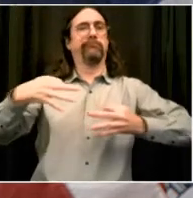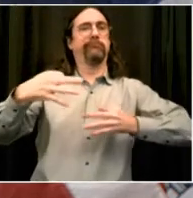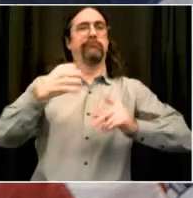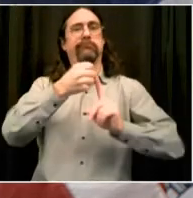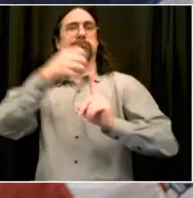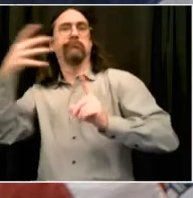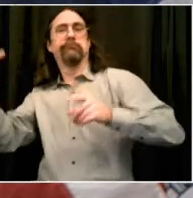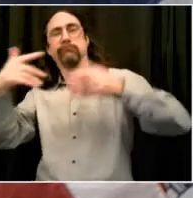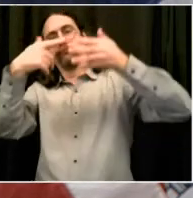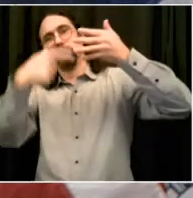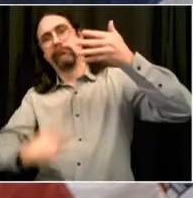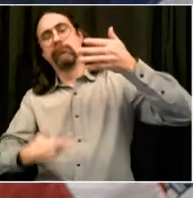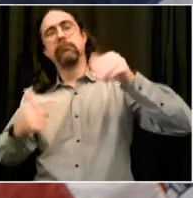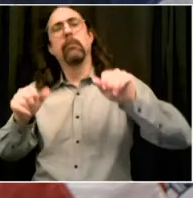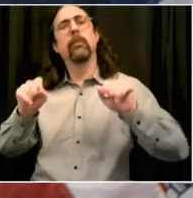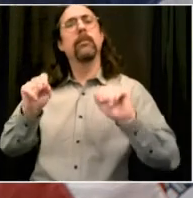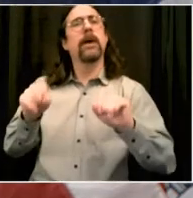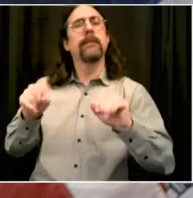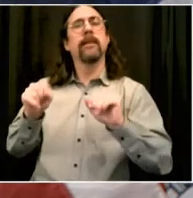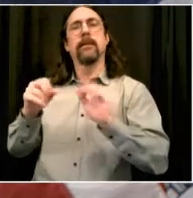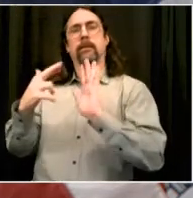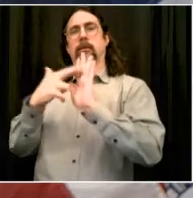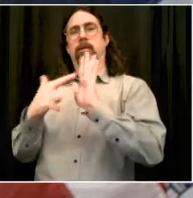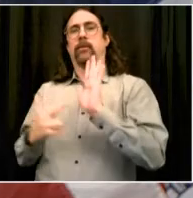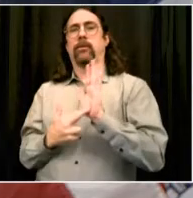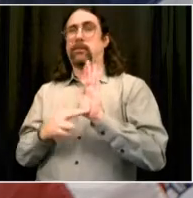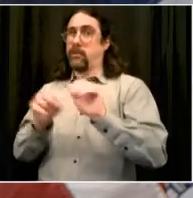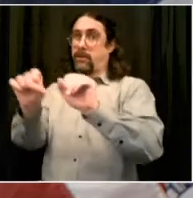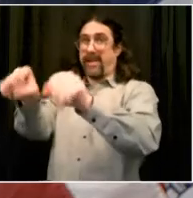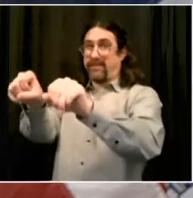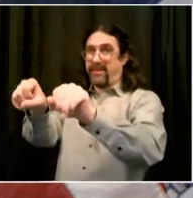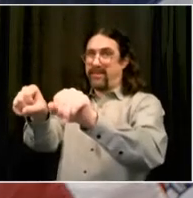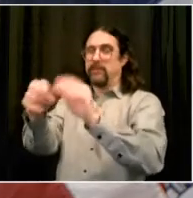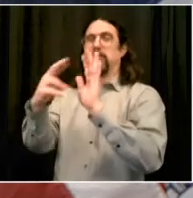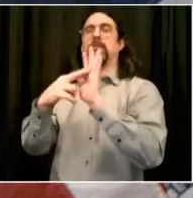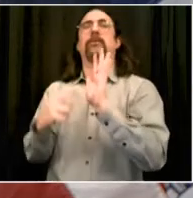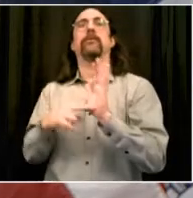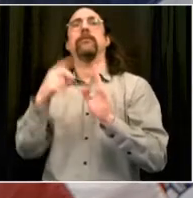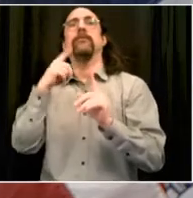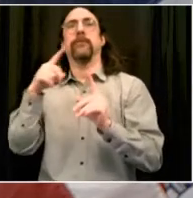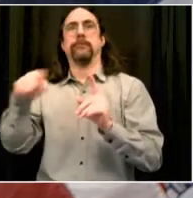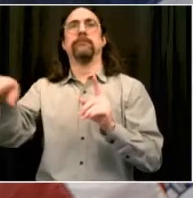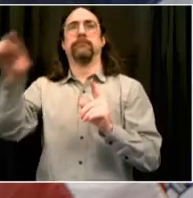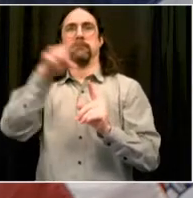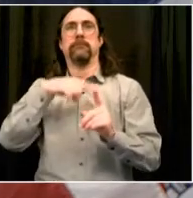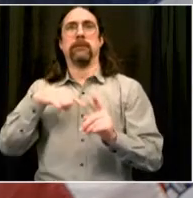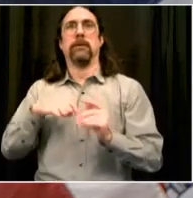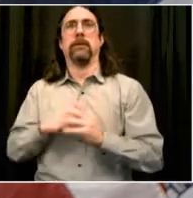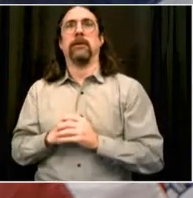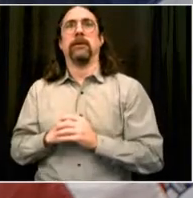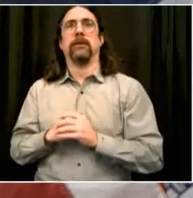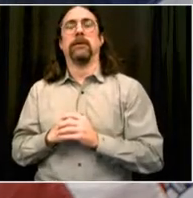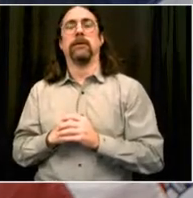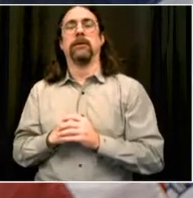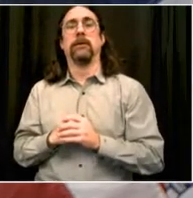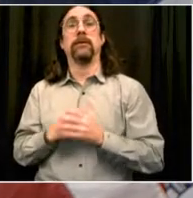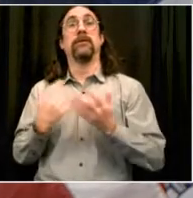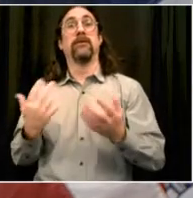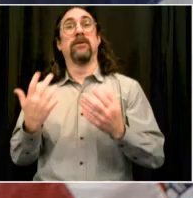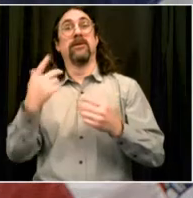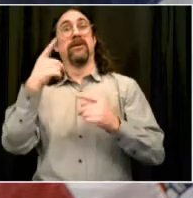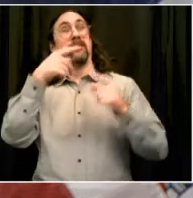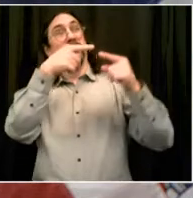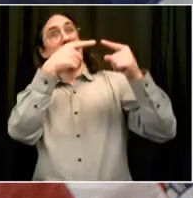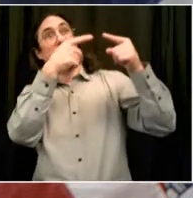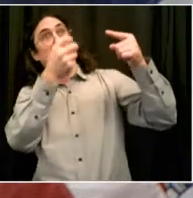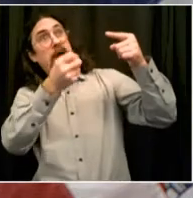we never approach that number. So it is part of the state approach right now, but our goal is